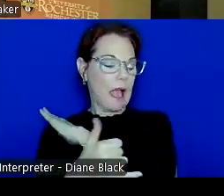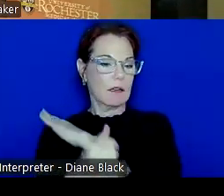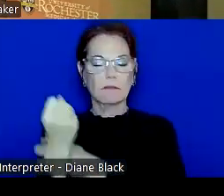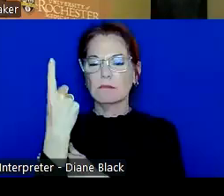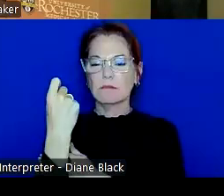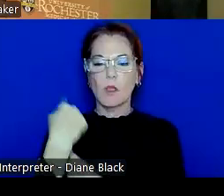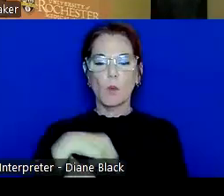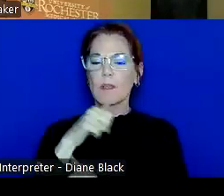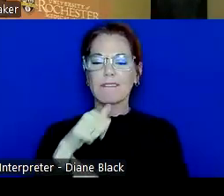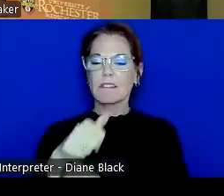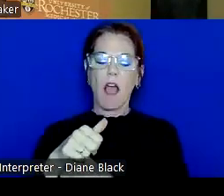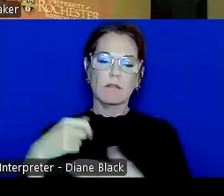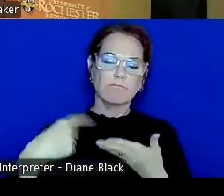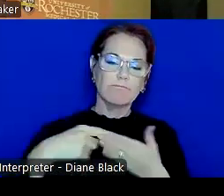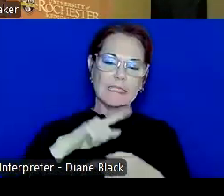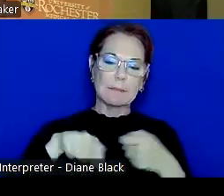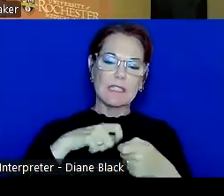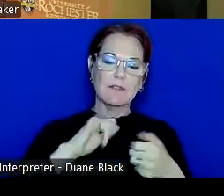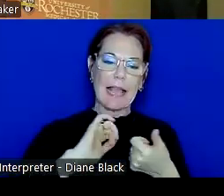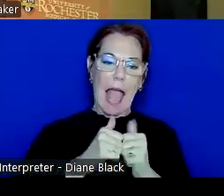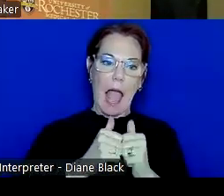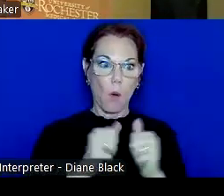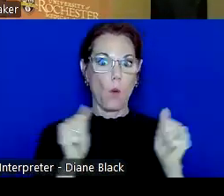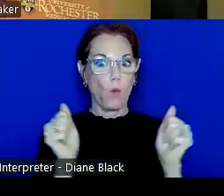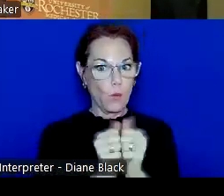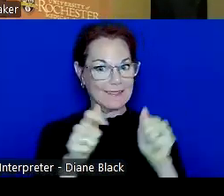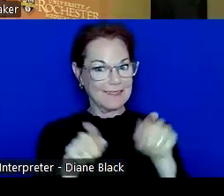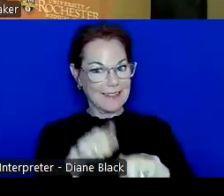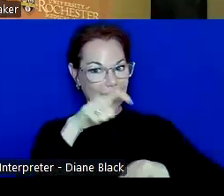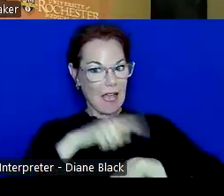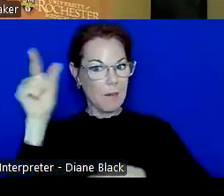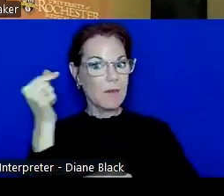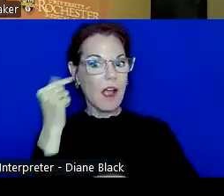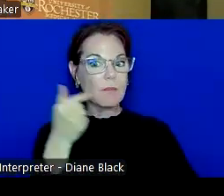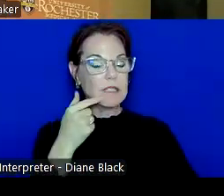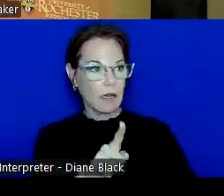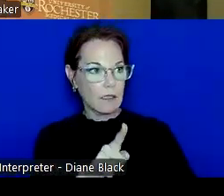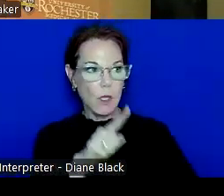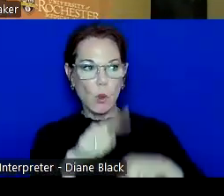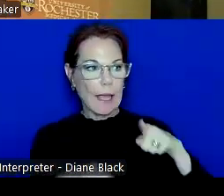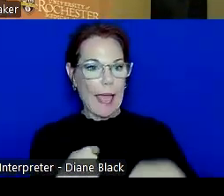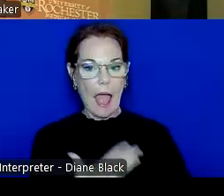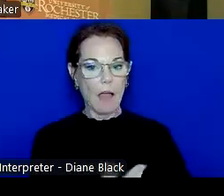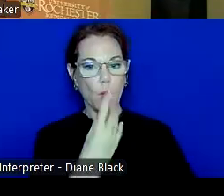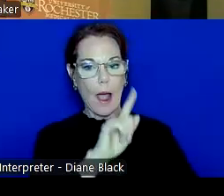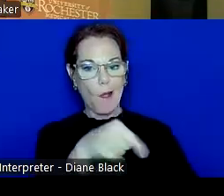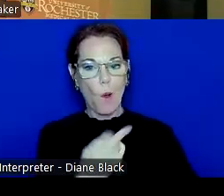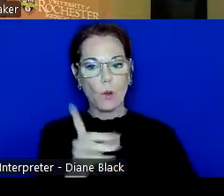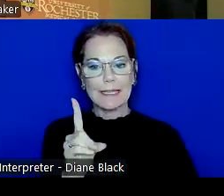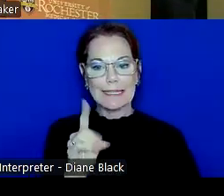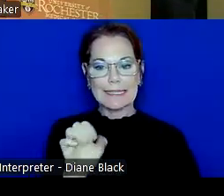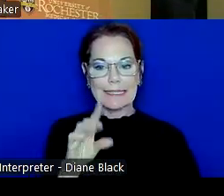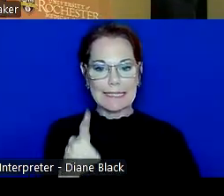as explicitly is how, along with this, the government said you can't just have whites-only deeds to keep your neighborhoods